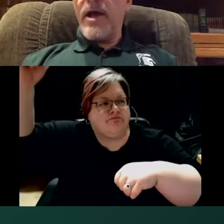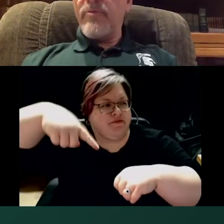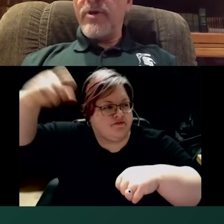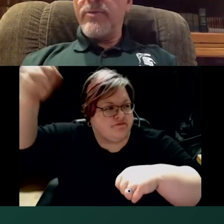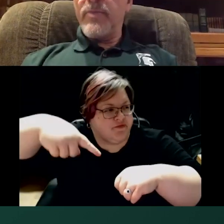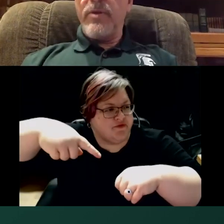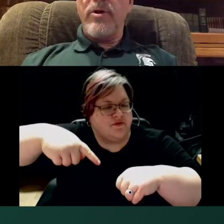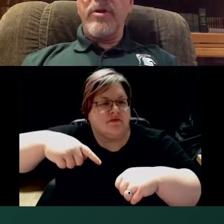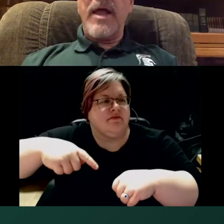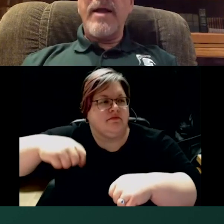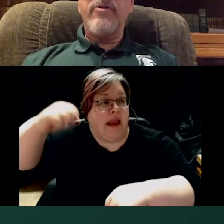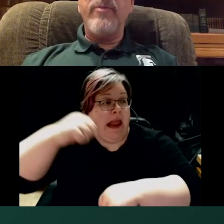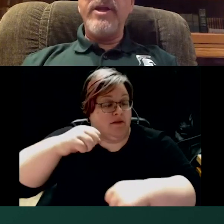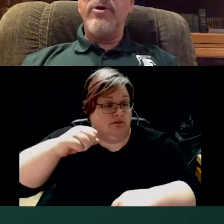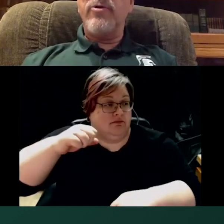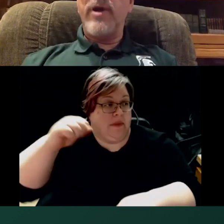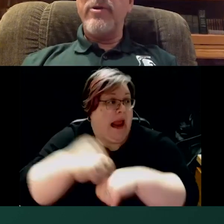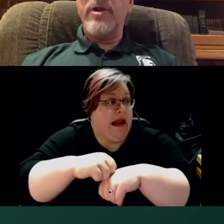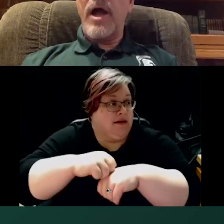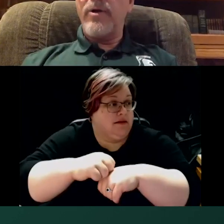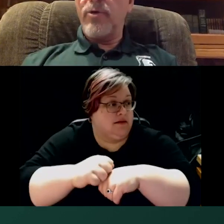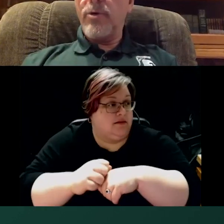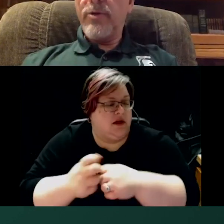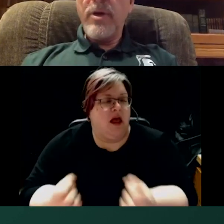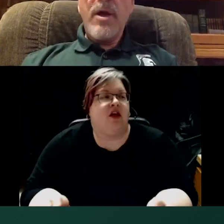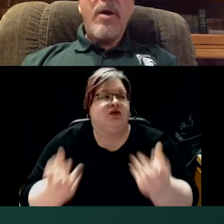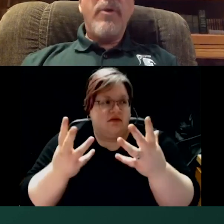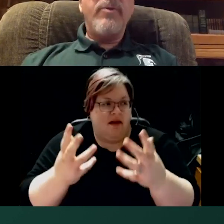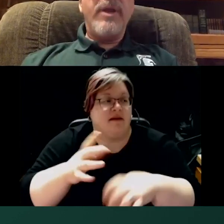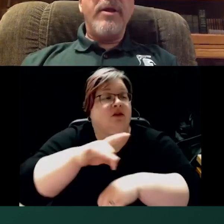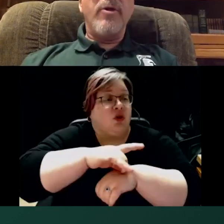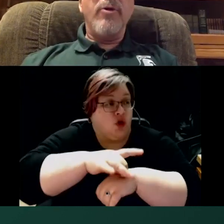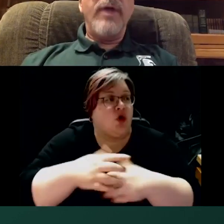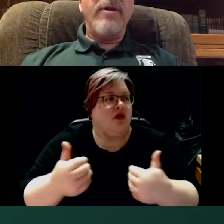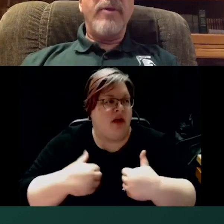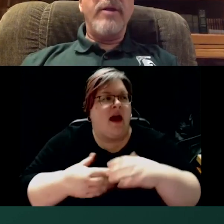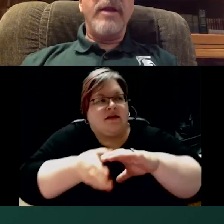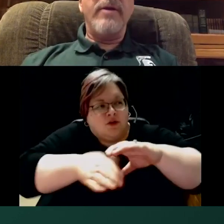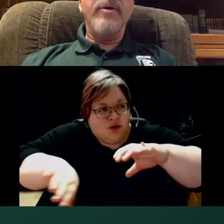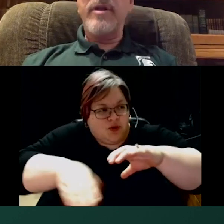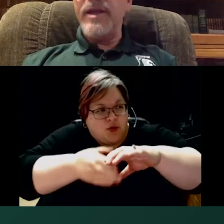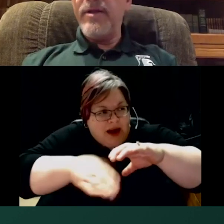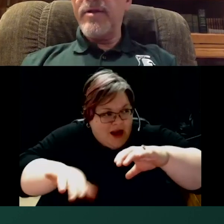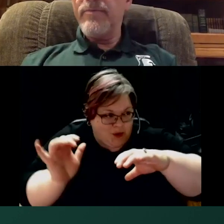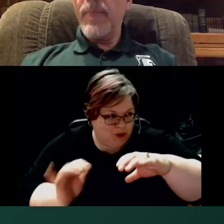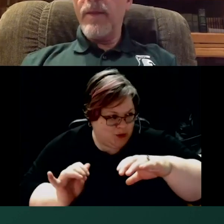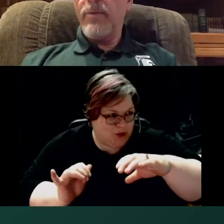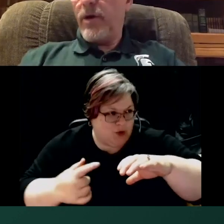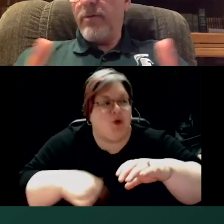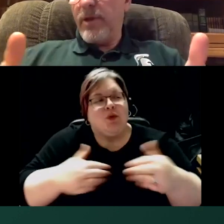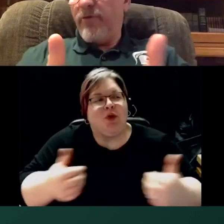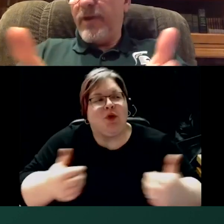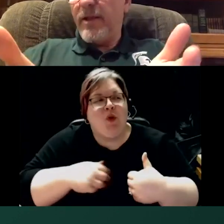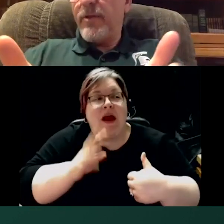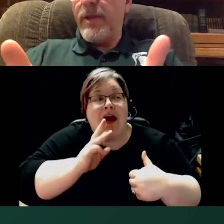strike an object. There's lots of meteor craters on Earth, but because Earth has things like seas,